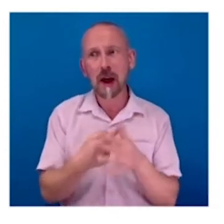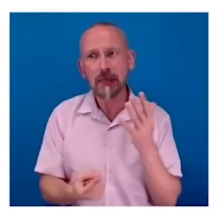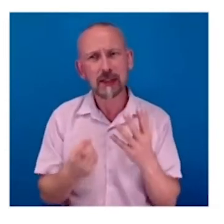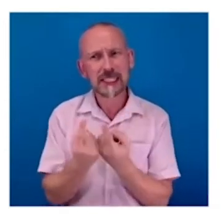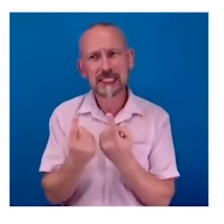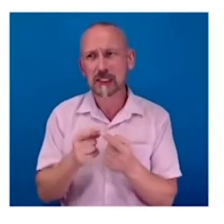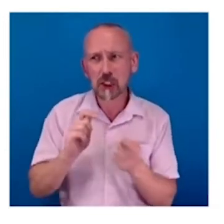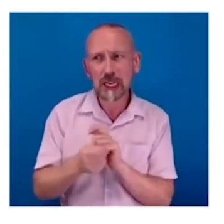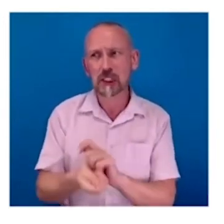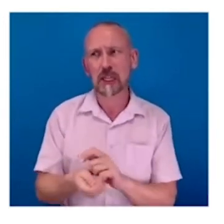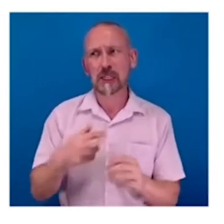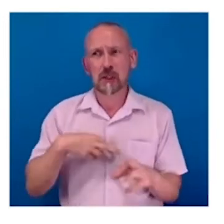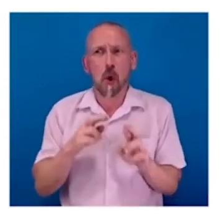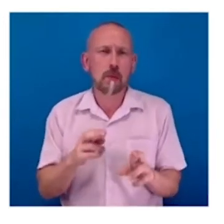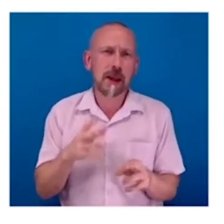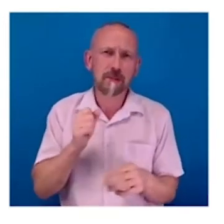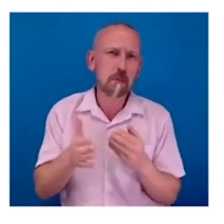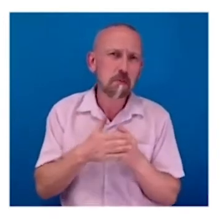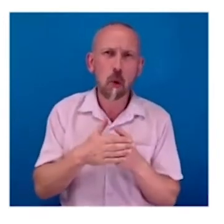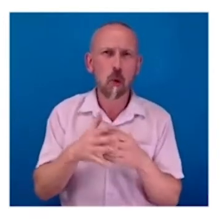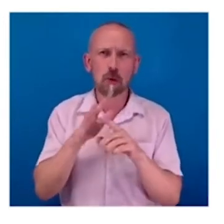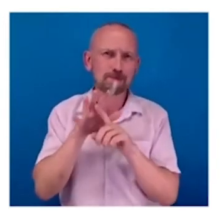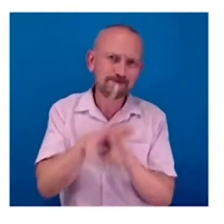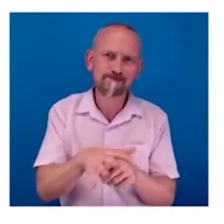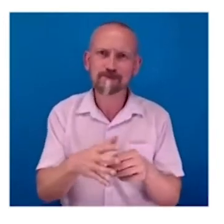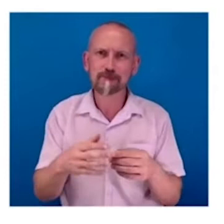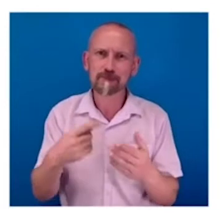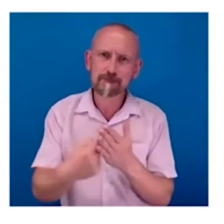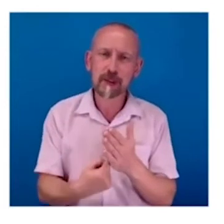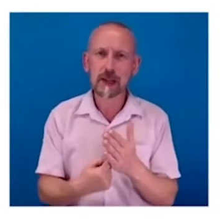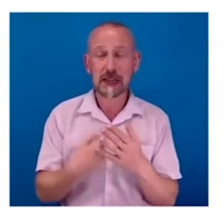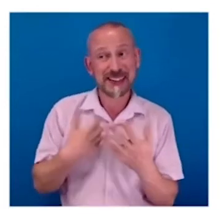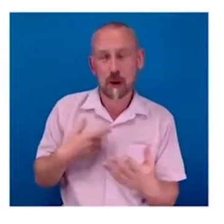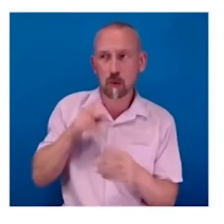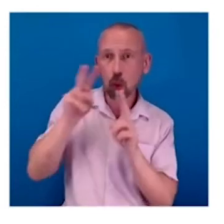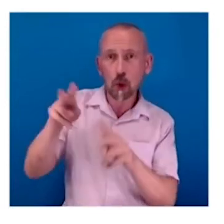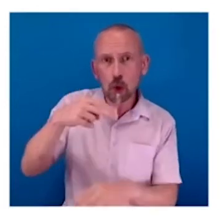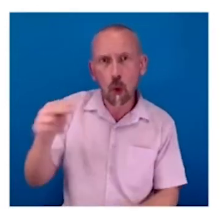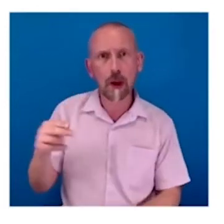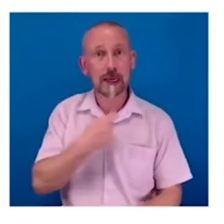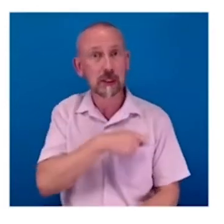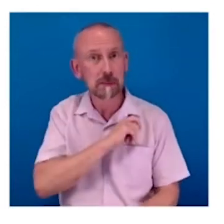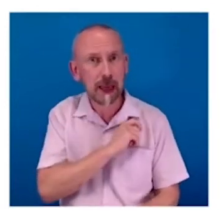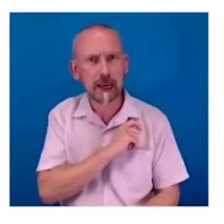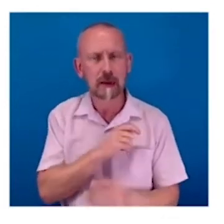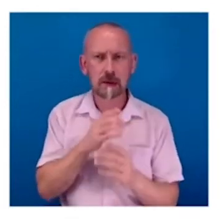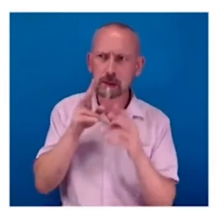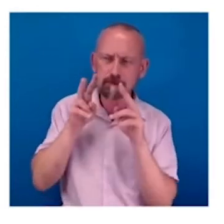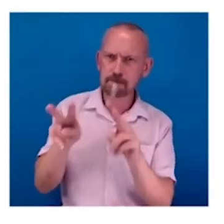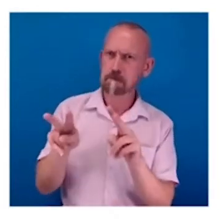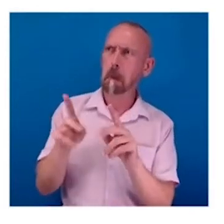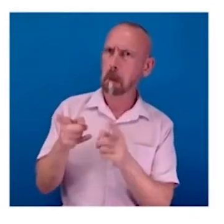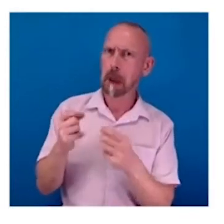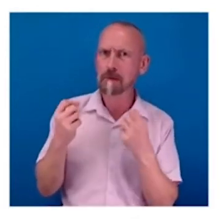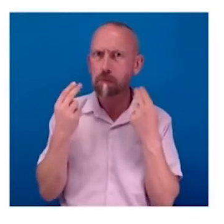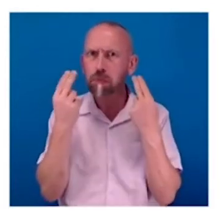I hope other countries are looking at Norway and other, you know, Spain, other places like that and saying, okay, let's start being a bit more proactive because